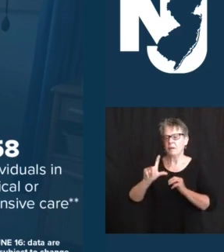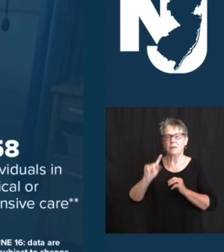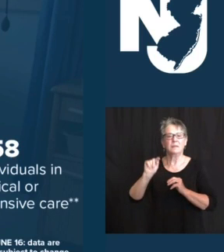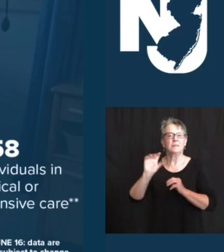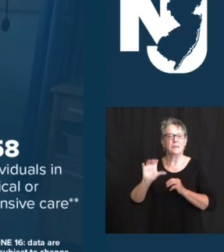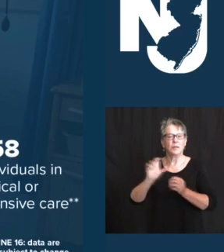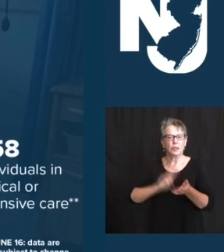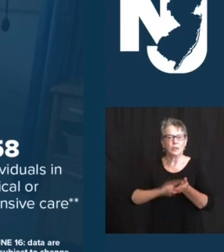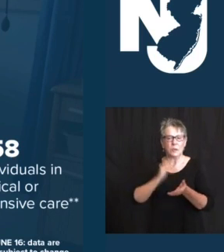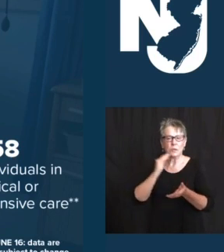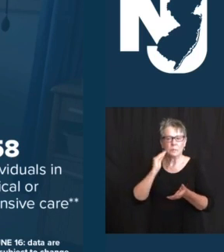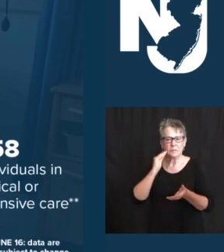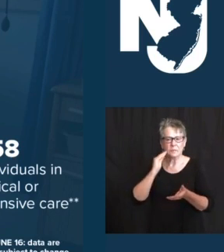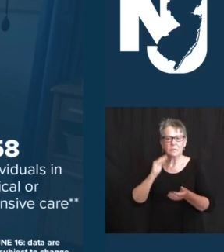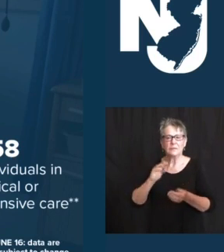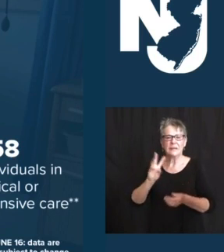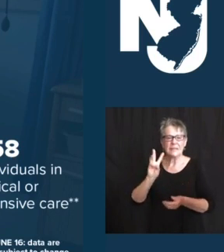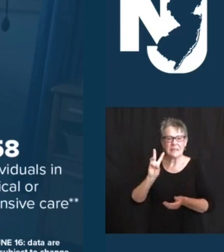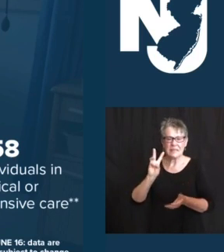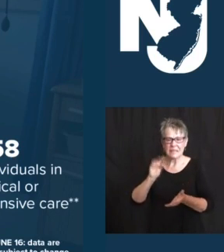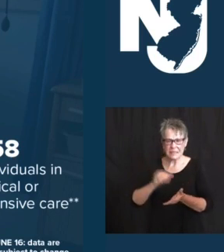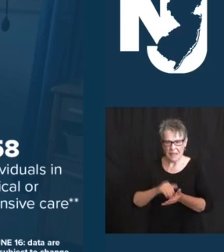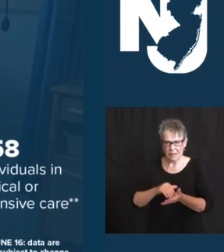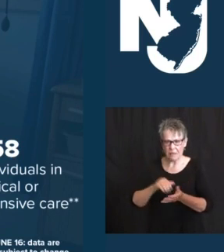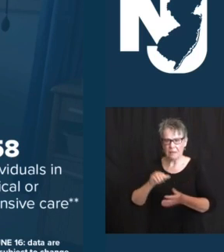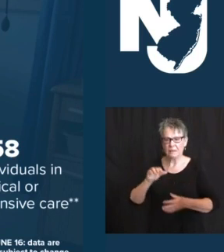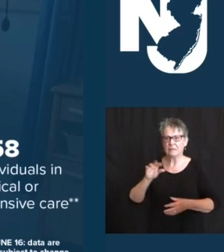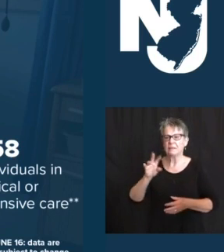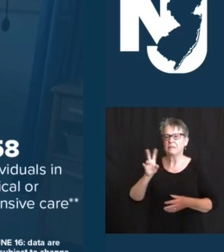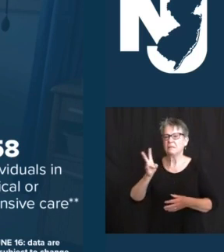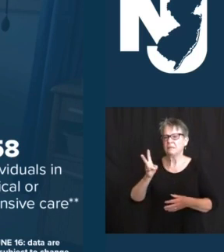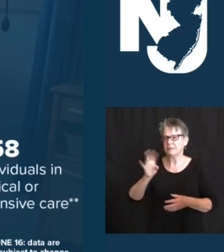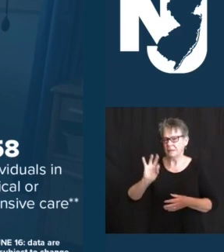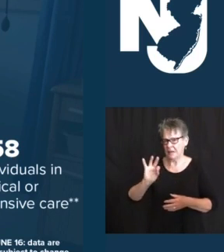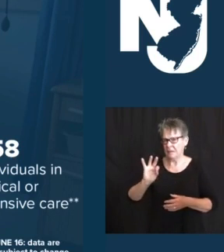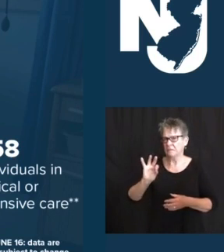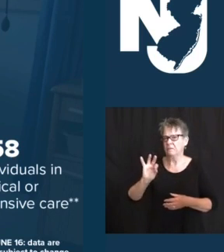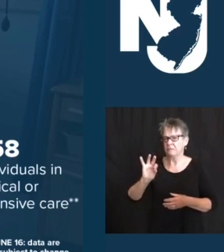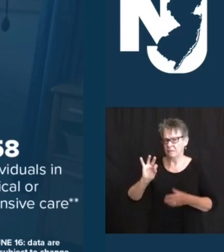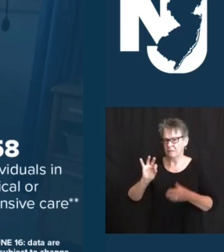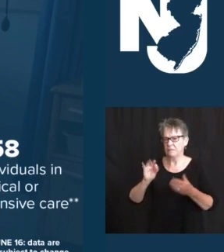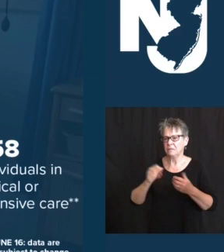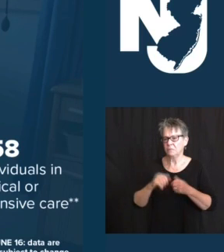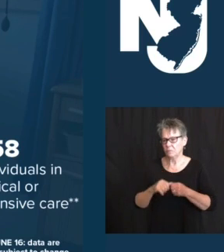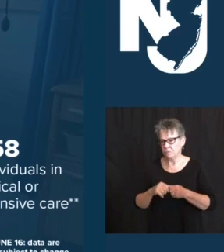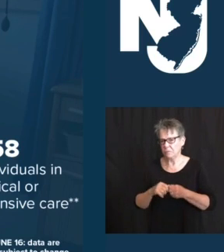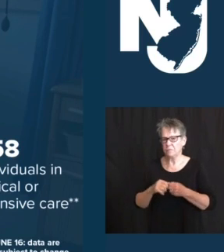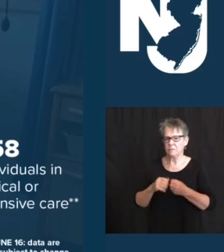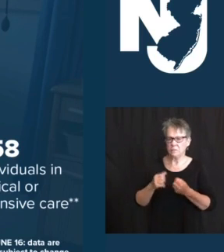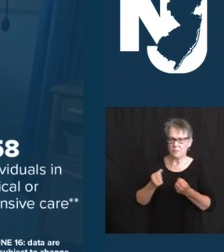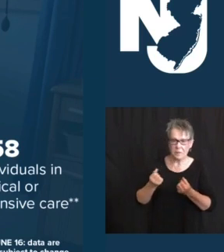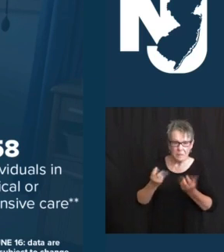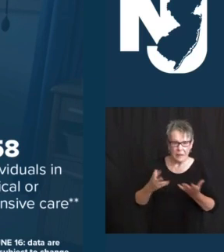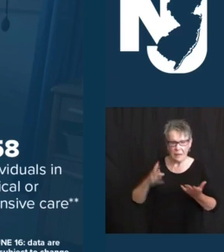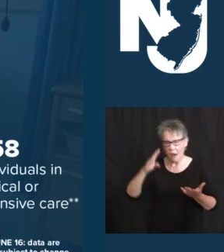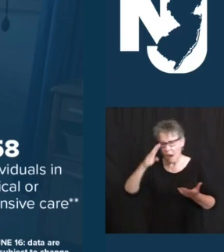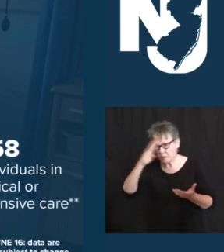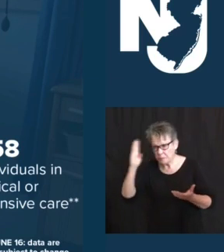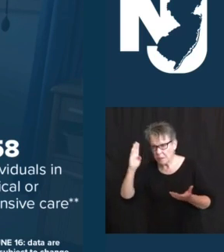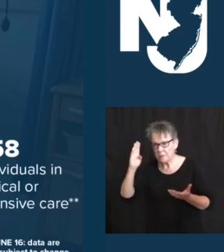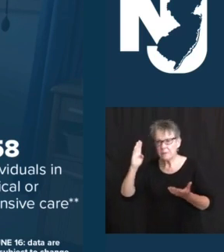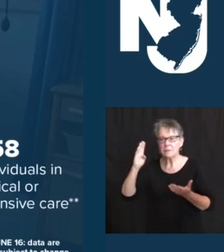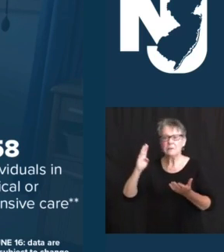New Jersey family. We can report back to hospitalizations, though, that despite the increase in total hospitalizations, the